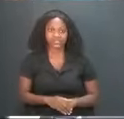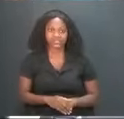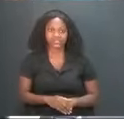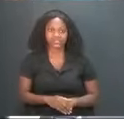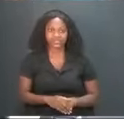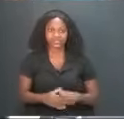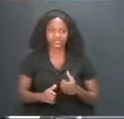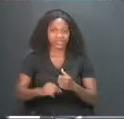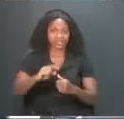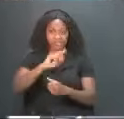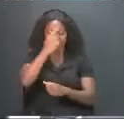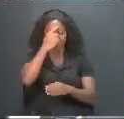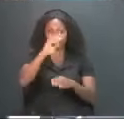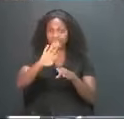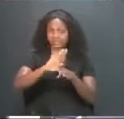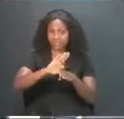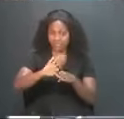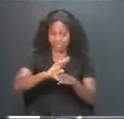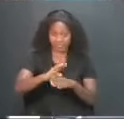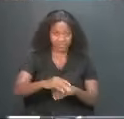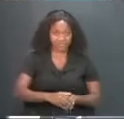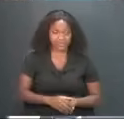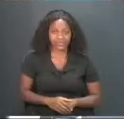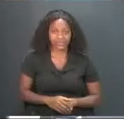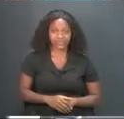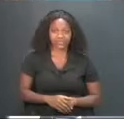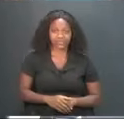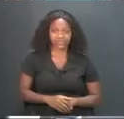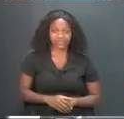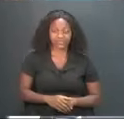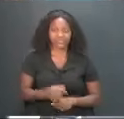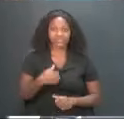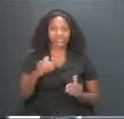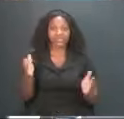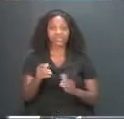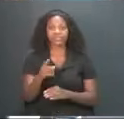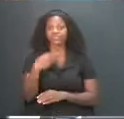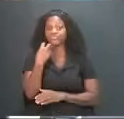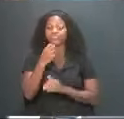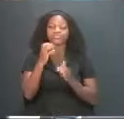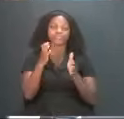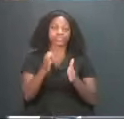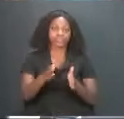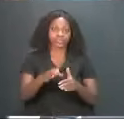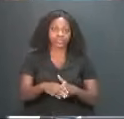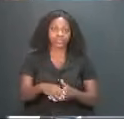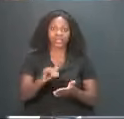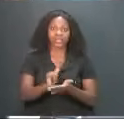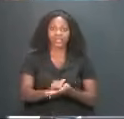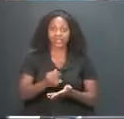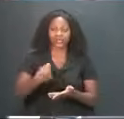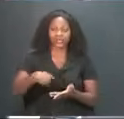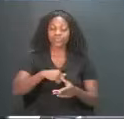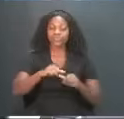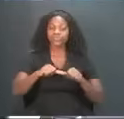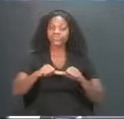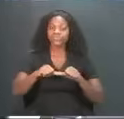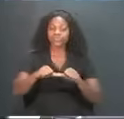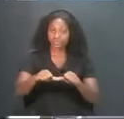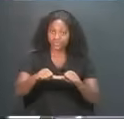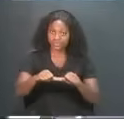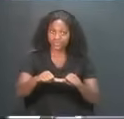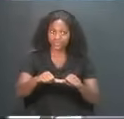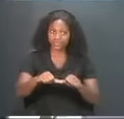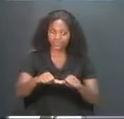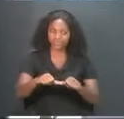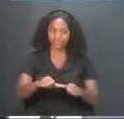government business. And so I urge you, Mr. Speaker, that we proceed to deal